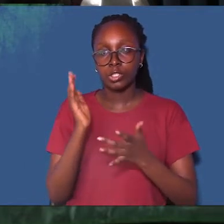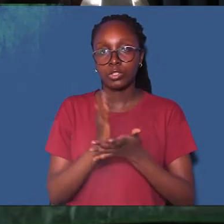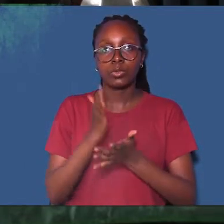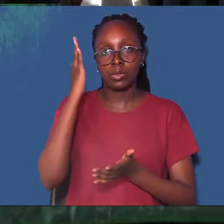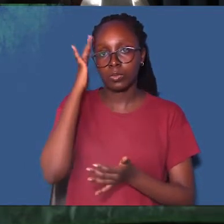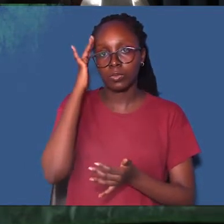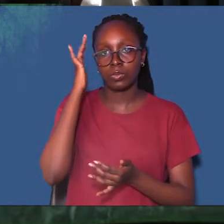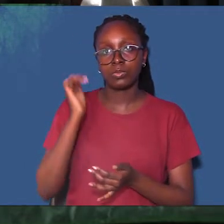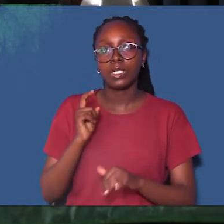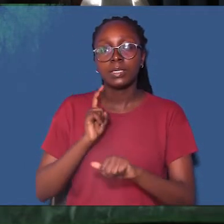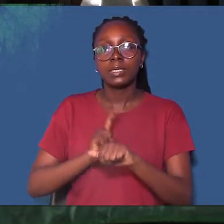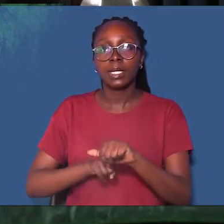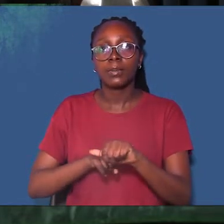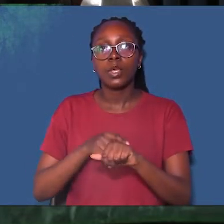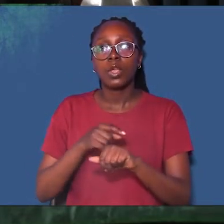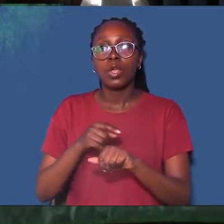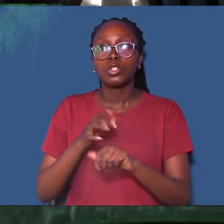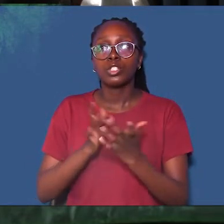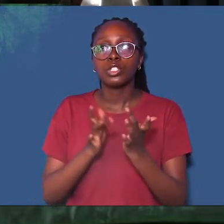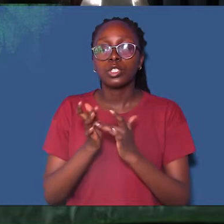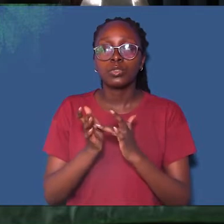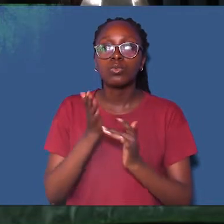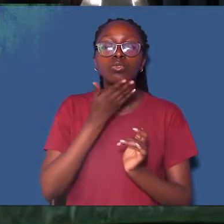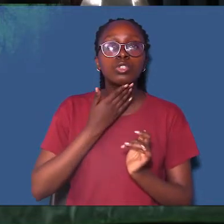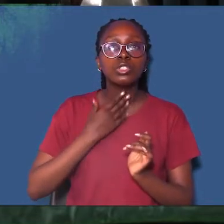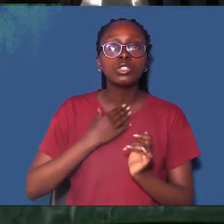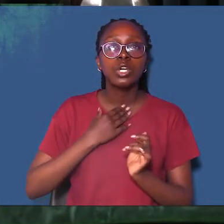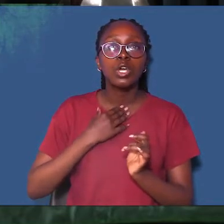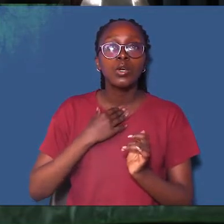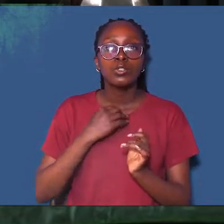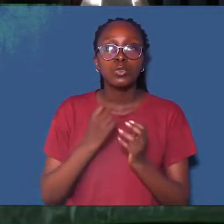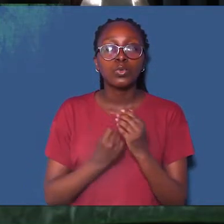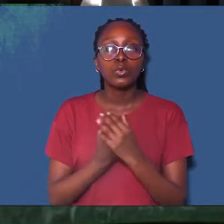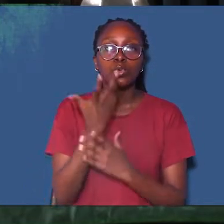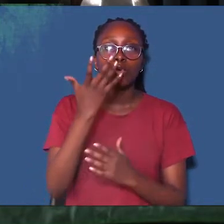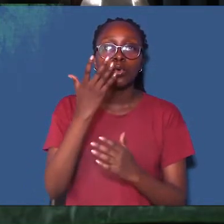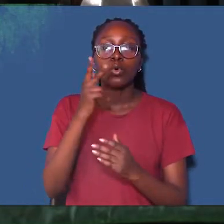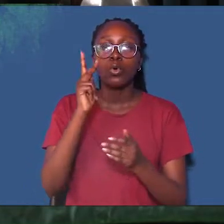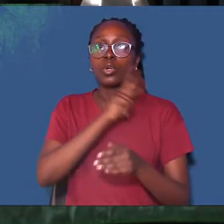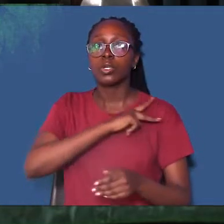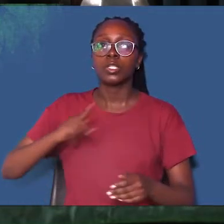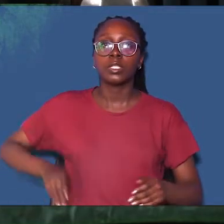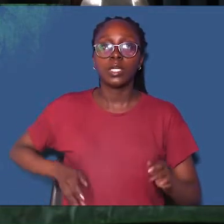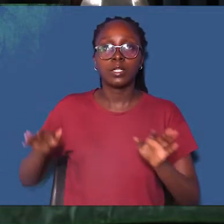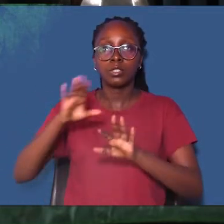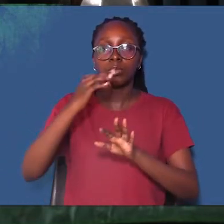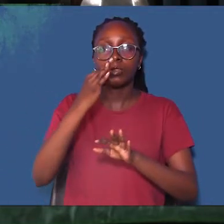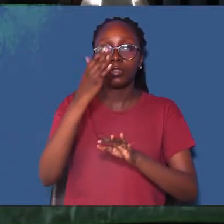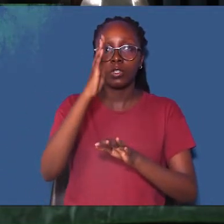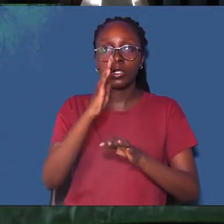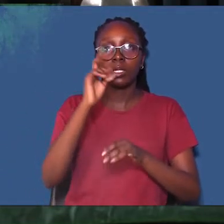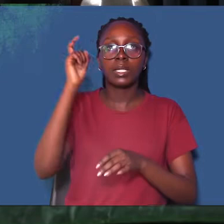advance the kingdom of God, he had to follow through this path of being